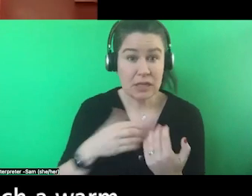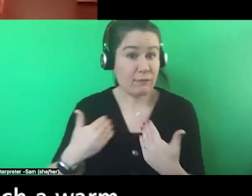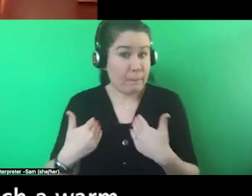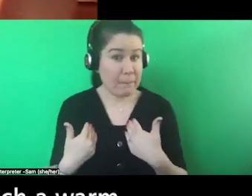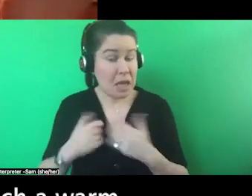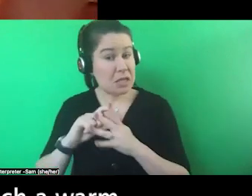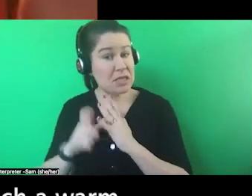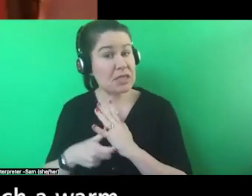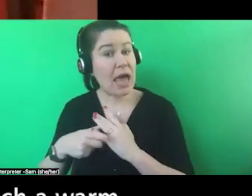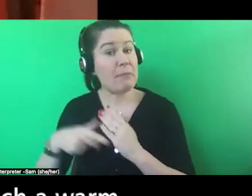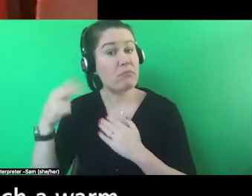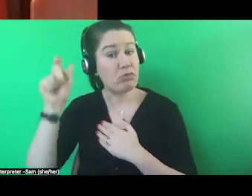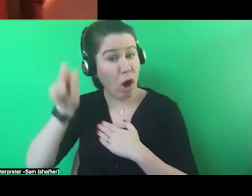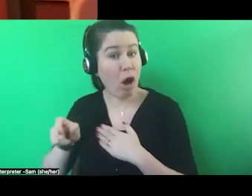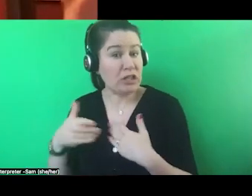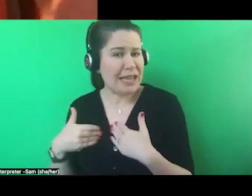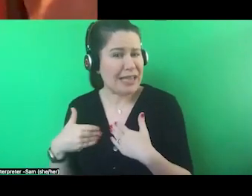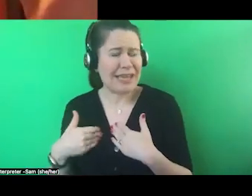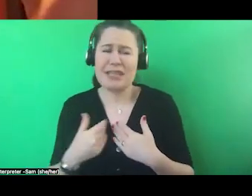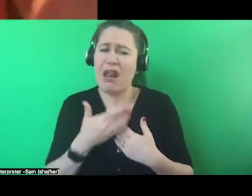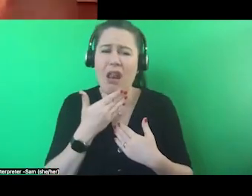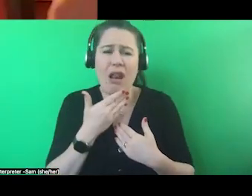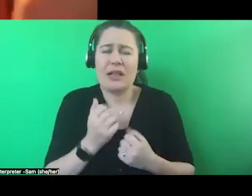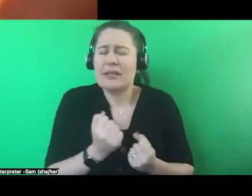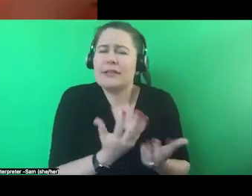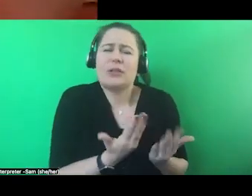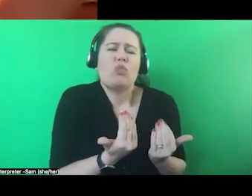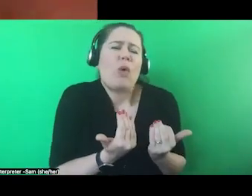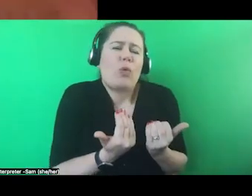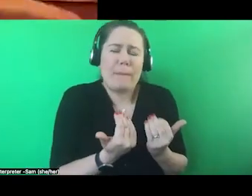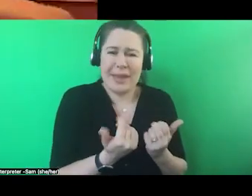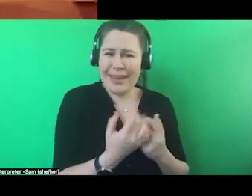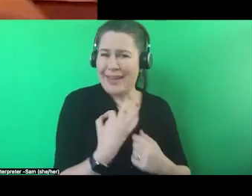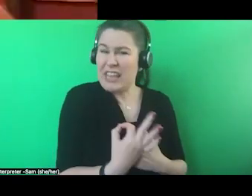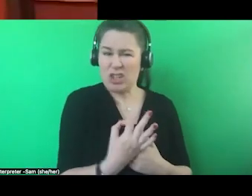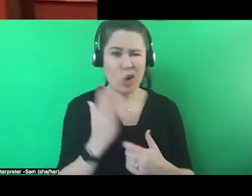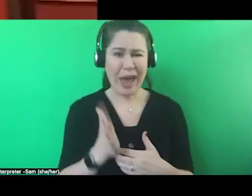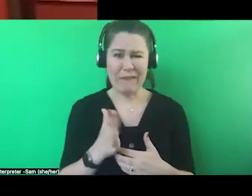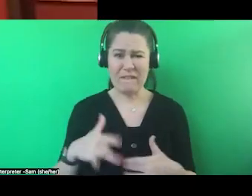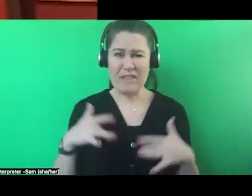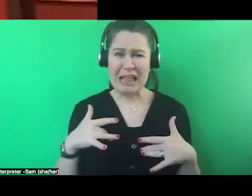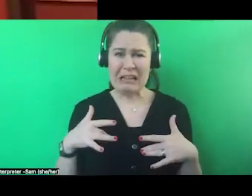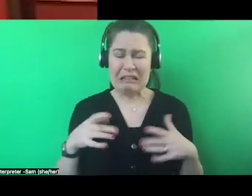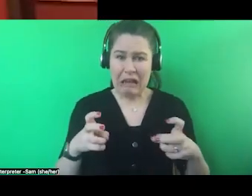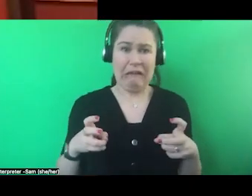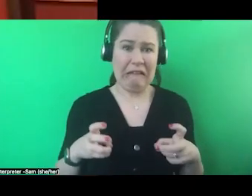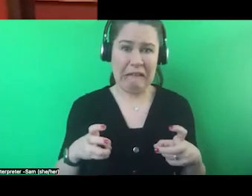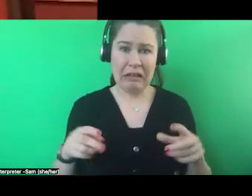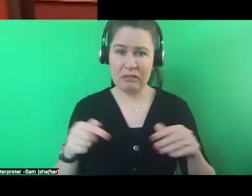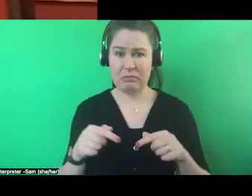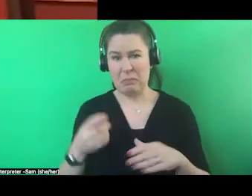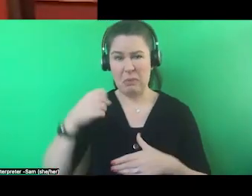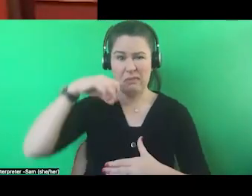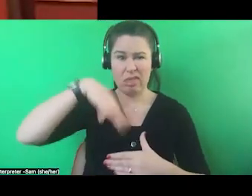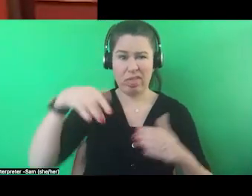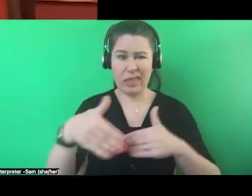such a warm invitation not to have to, put yourself in one box or simplify. And then again,